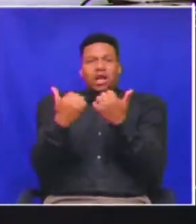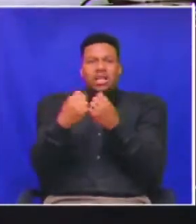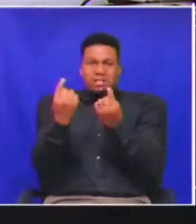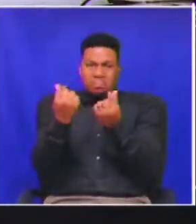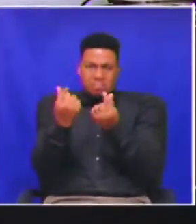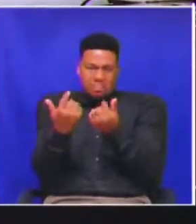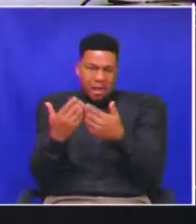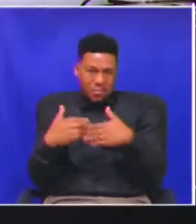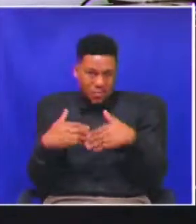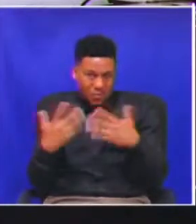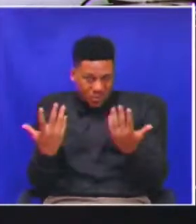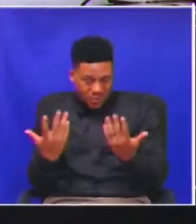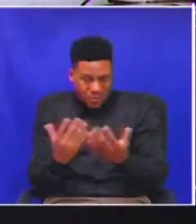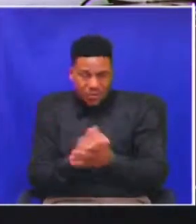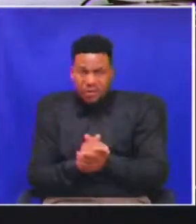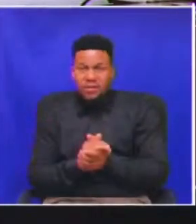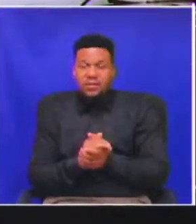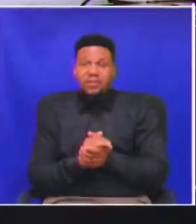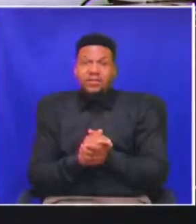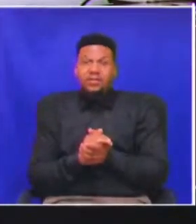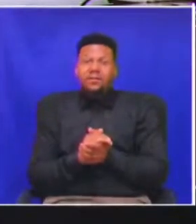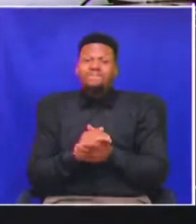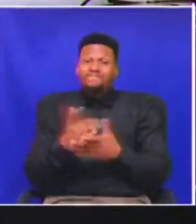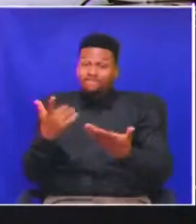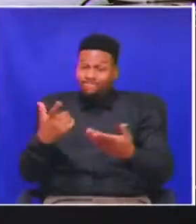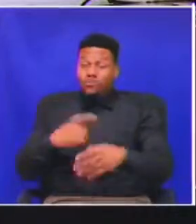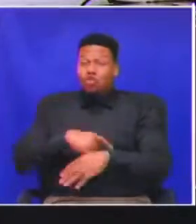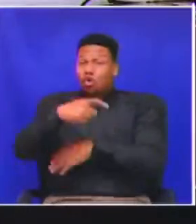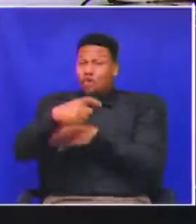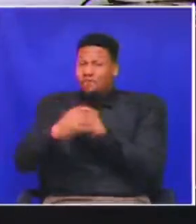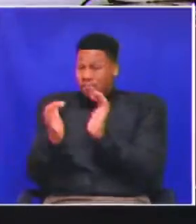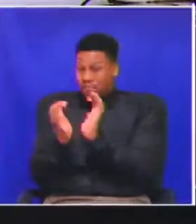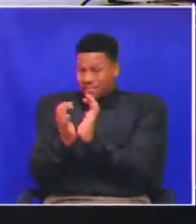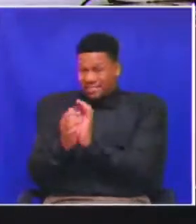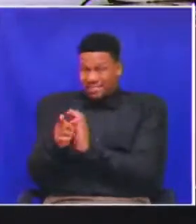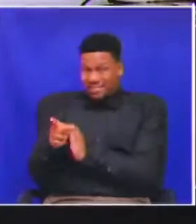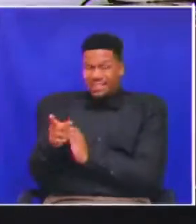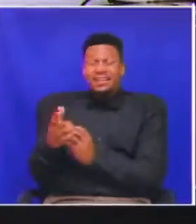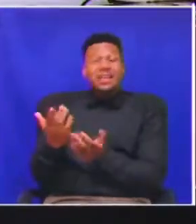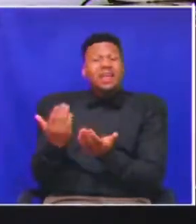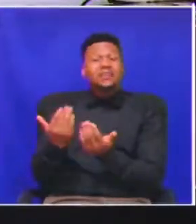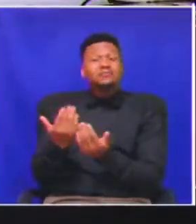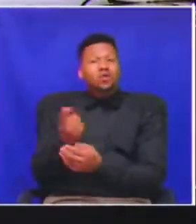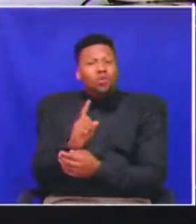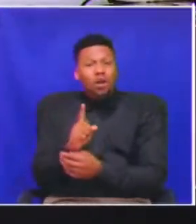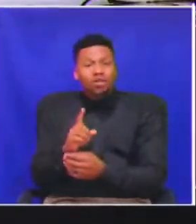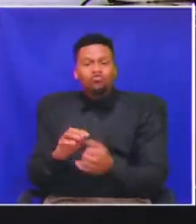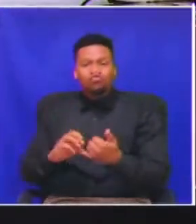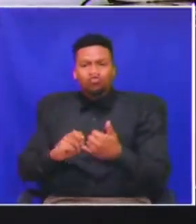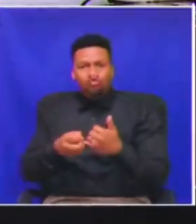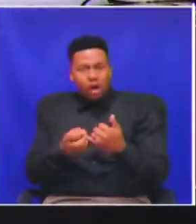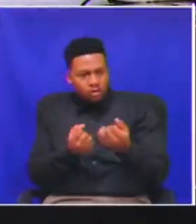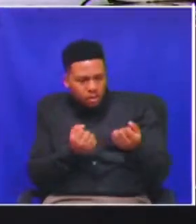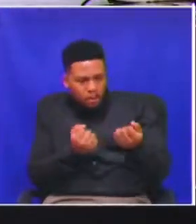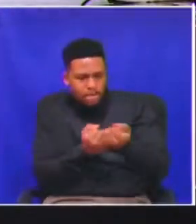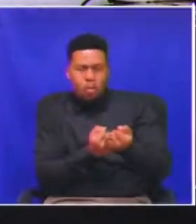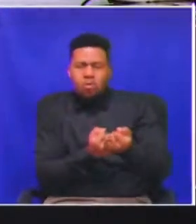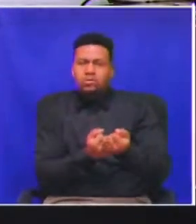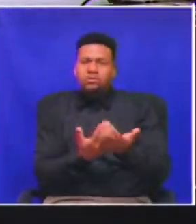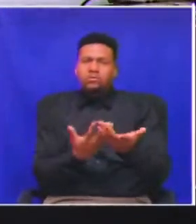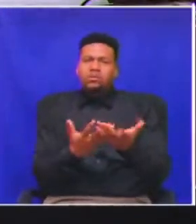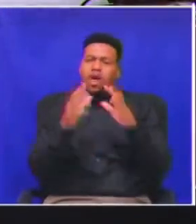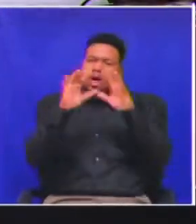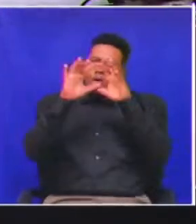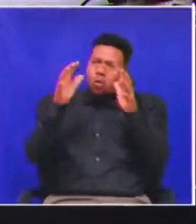to this, the summit is expected to support efforts to strengthen the global